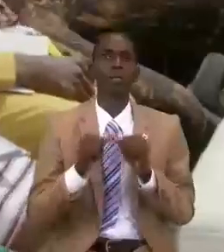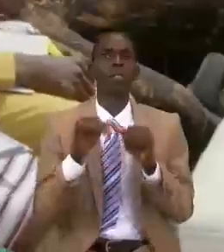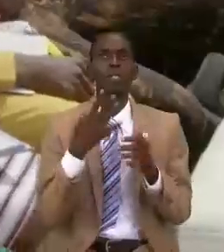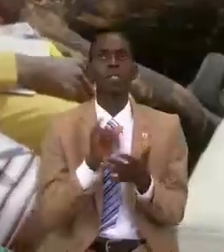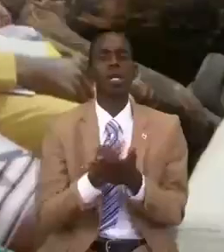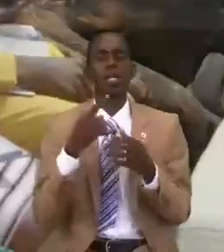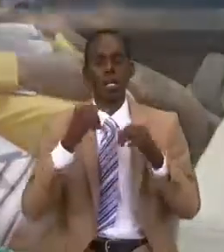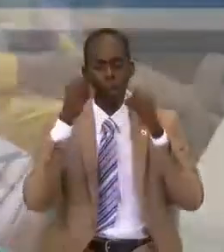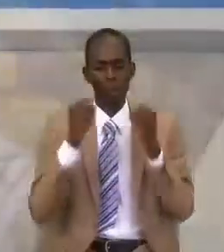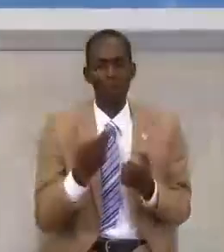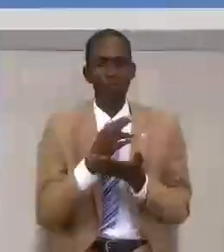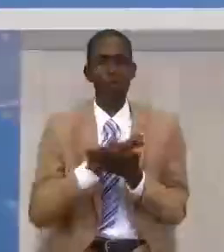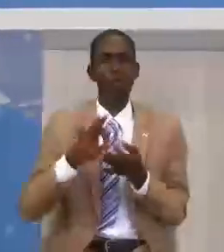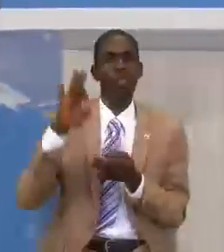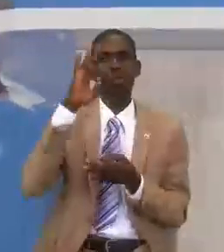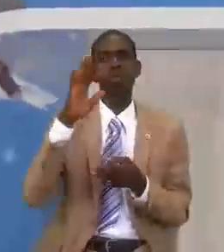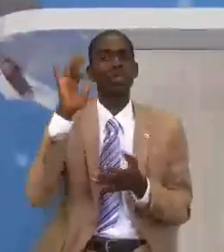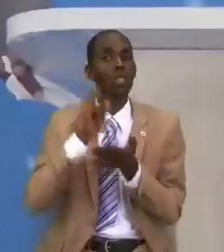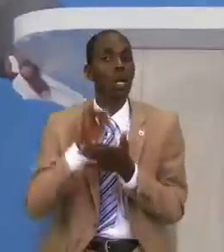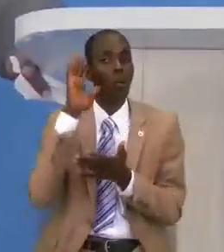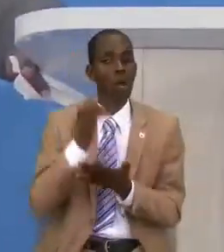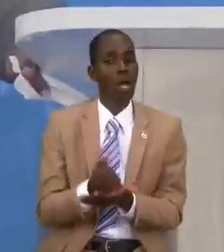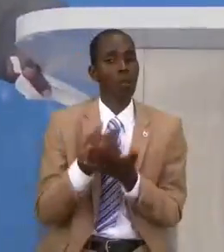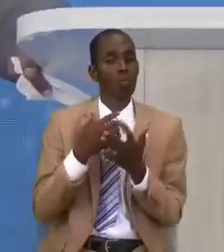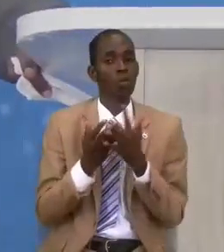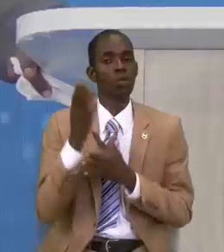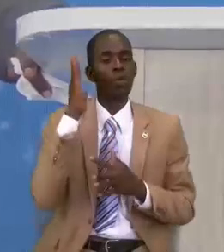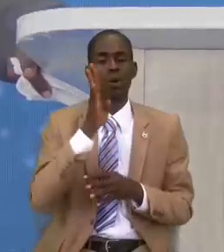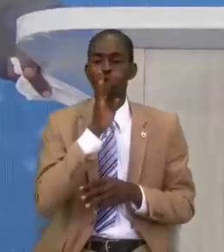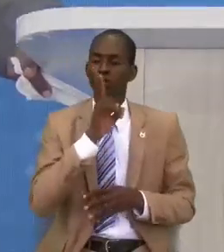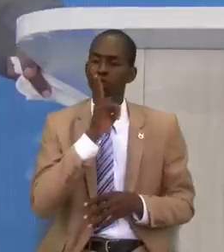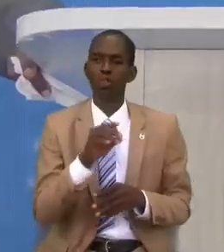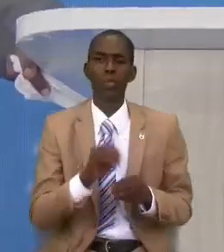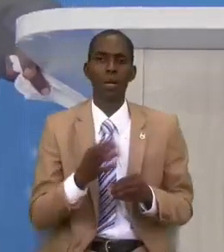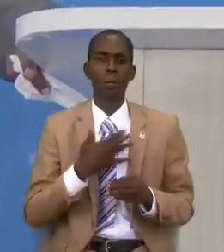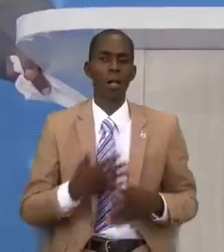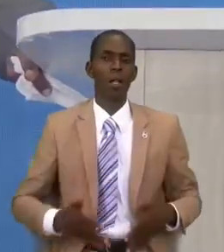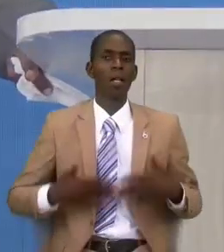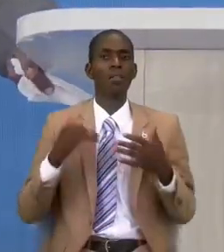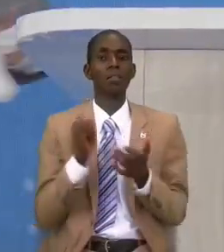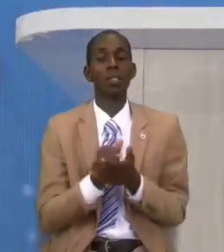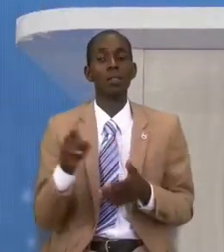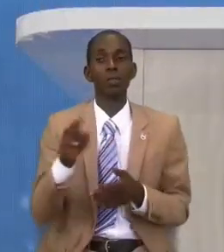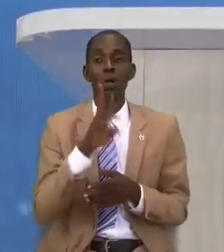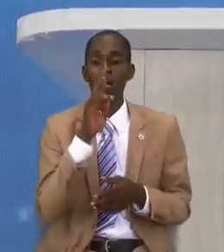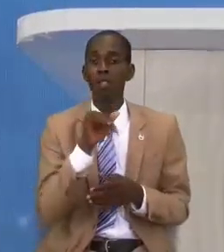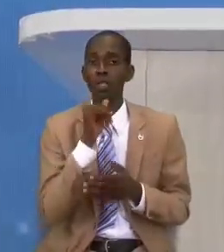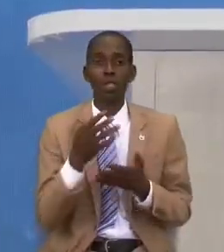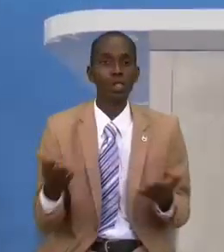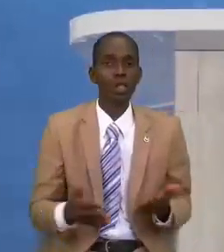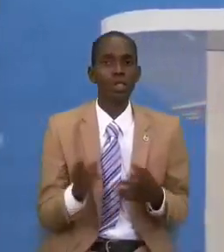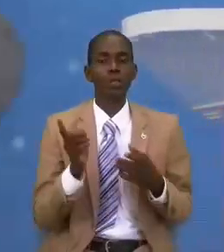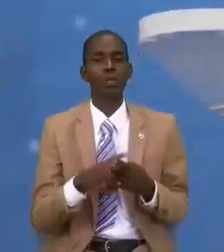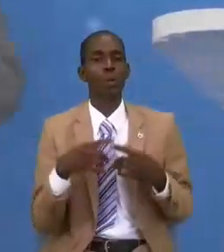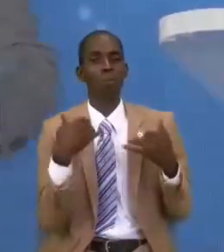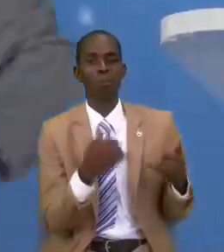be real in my life, that you are not here to play the game of religion and to shake and to